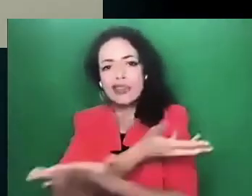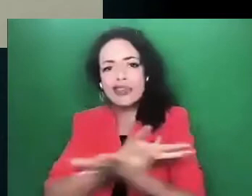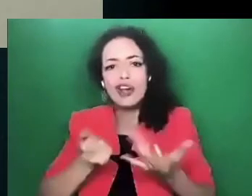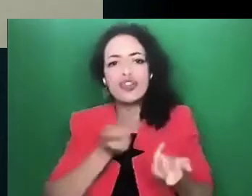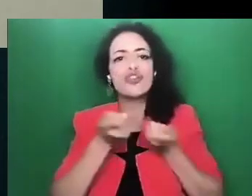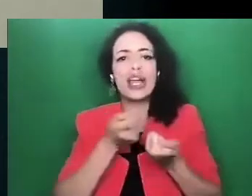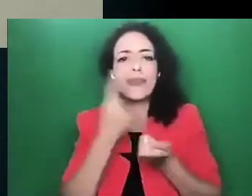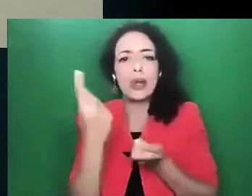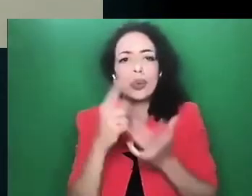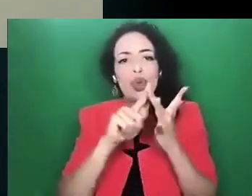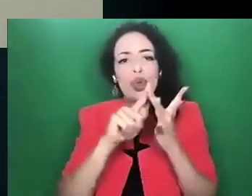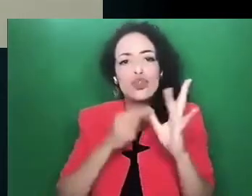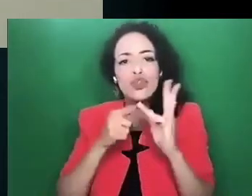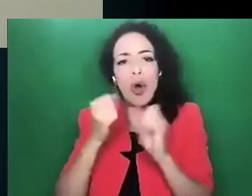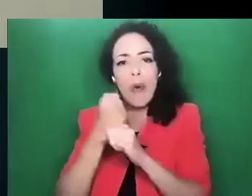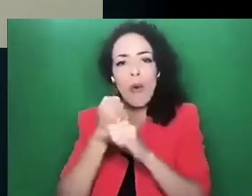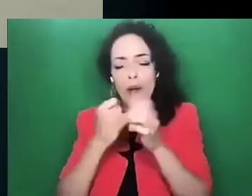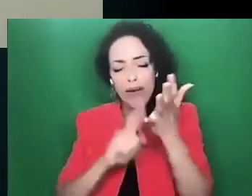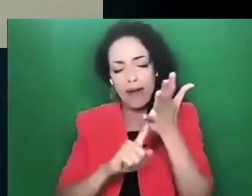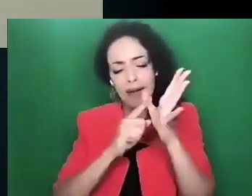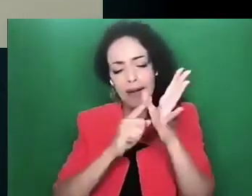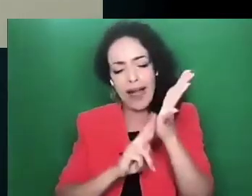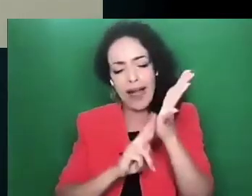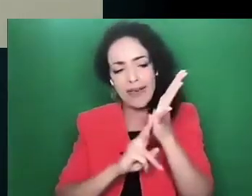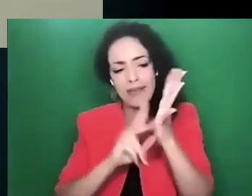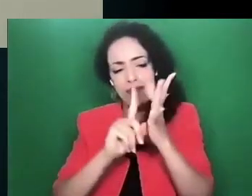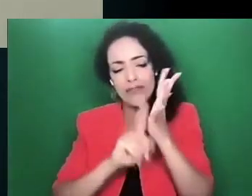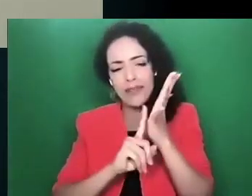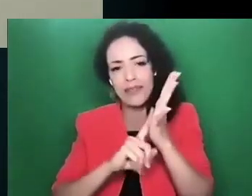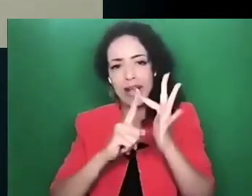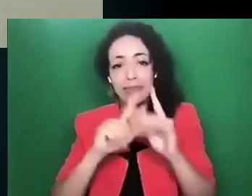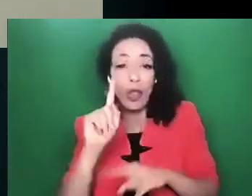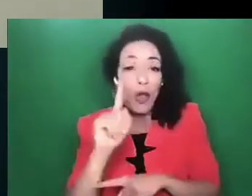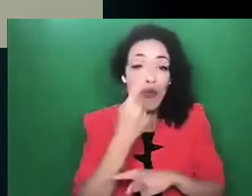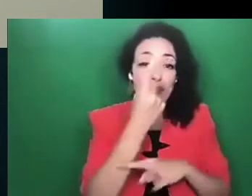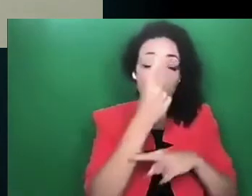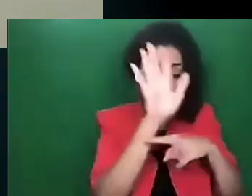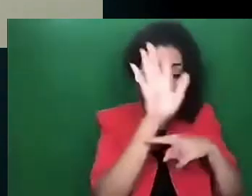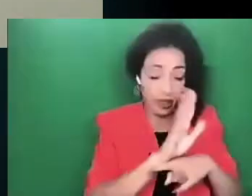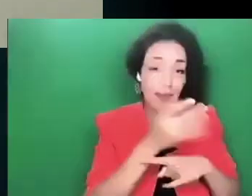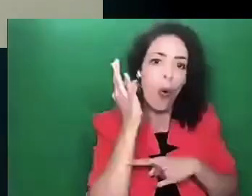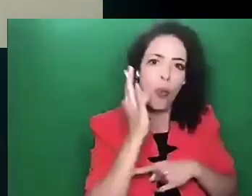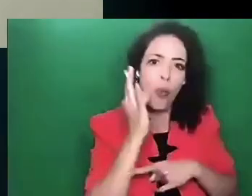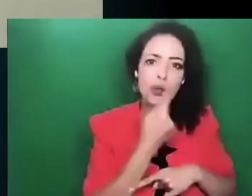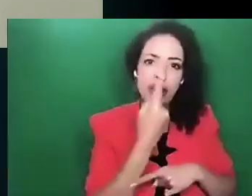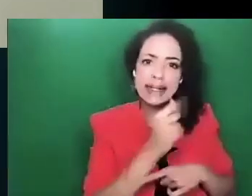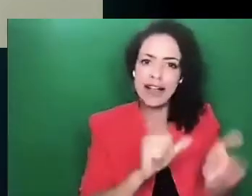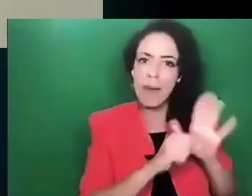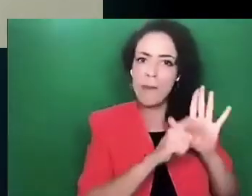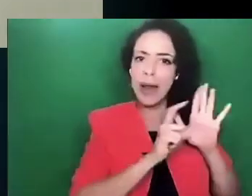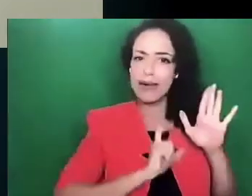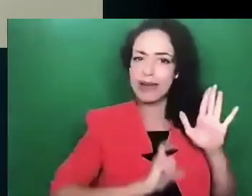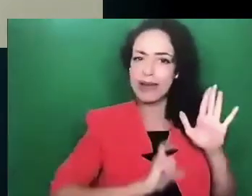films, Water is the protagonist. Both films are about Basra, the city of Basra in South